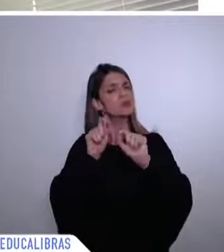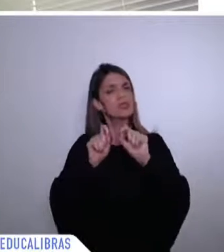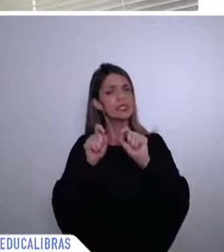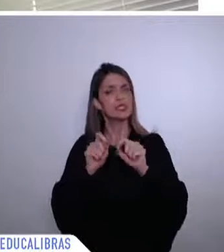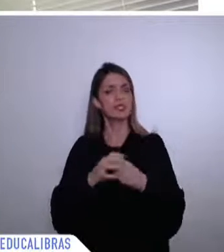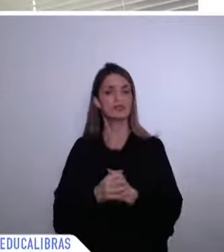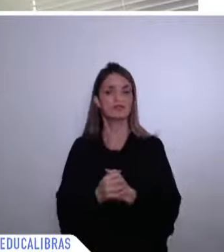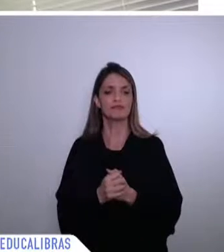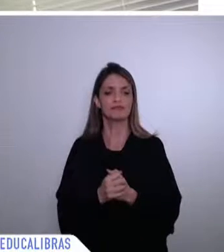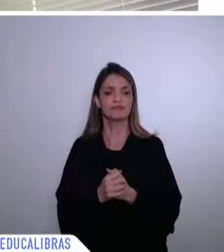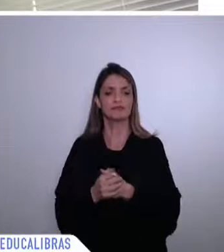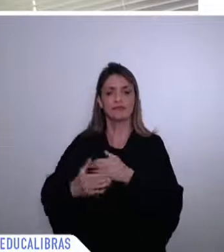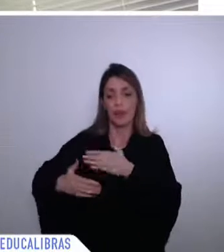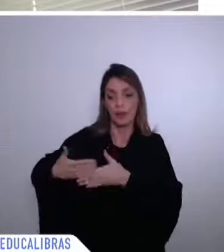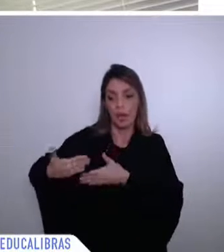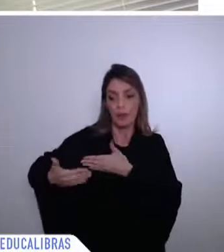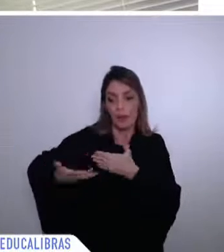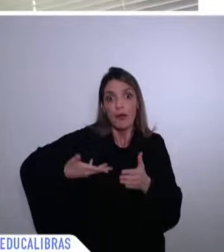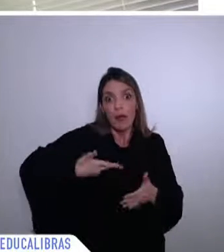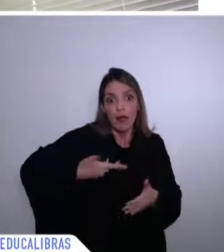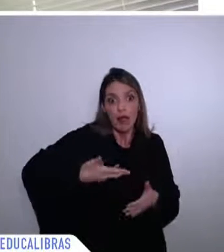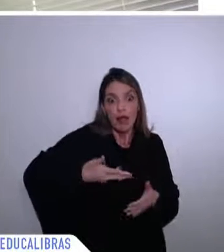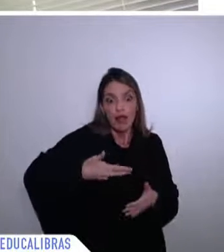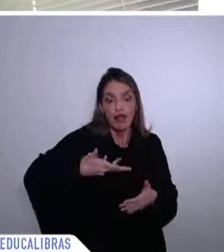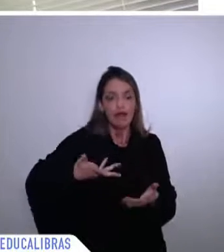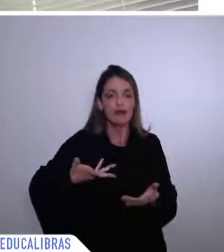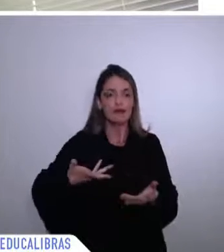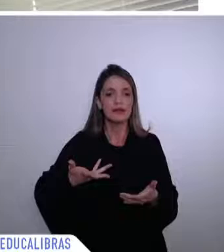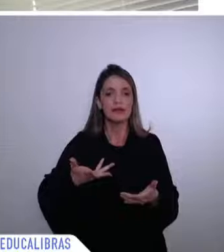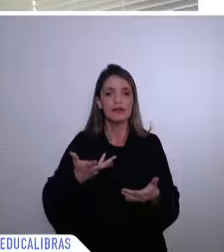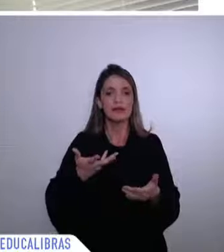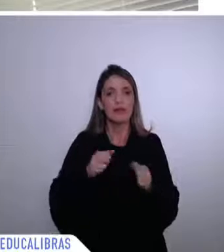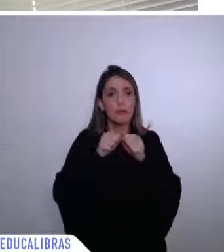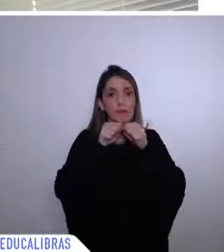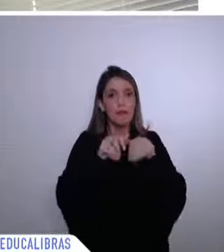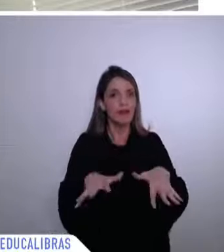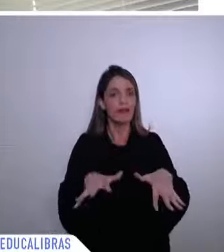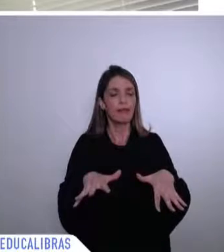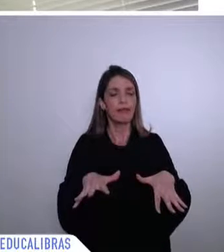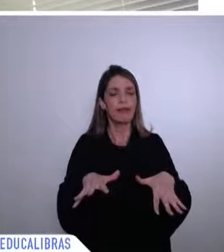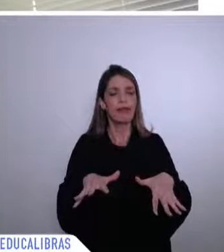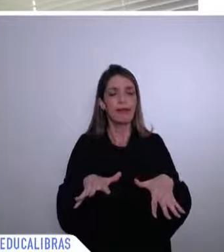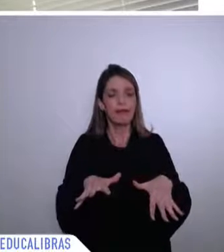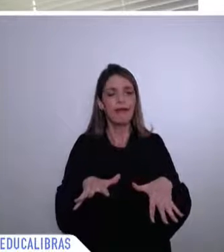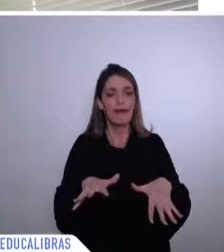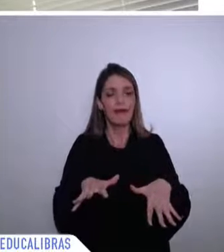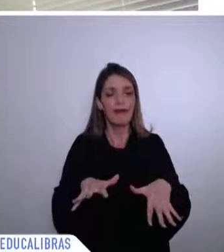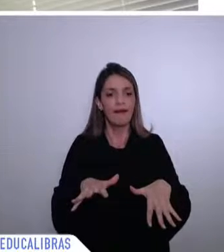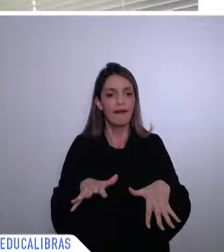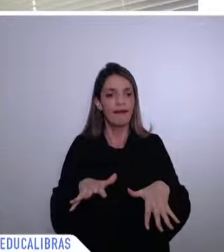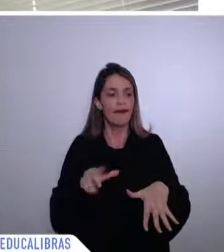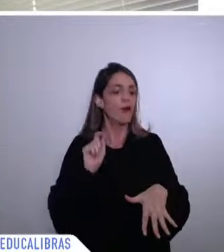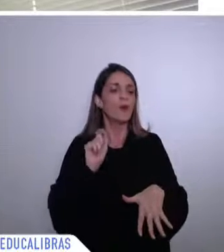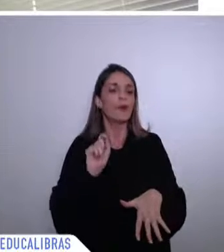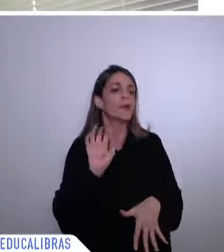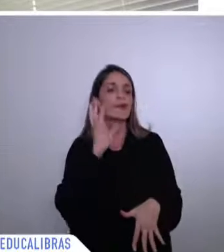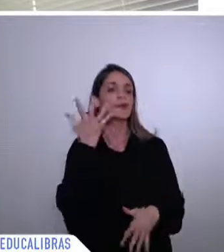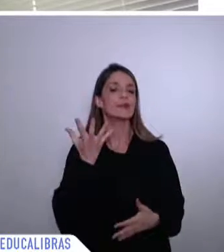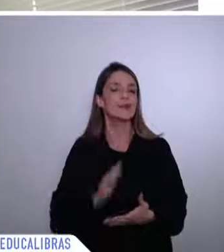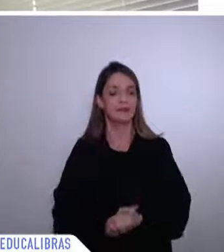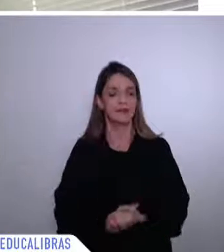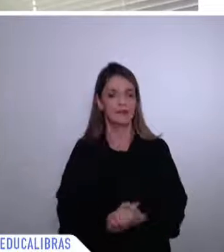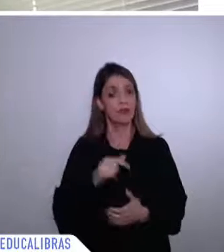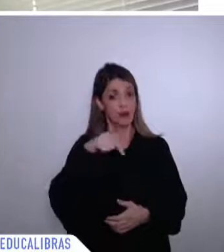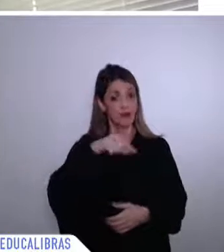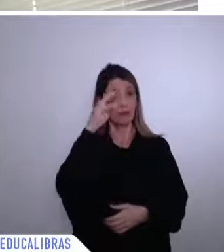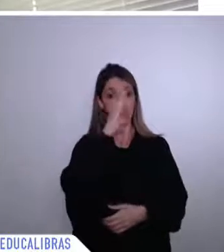pandemics that achieved, that reach all of us, we can see that this has fast tracked the whole process. And the